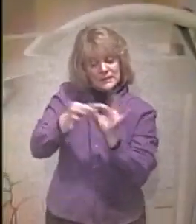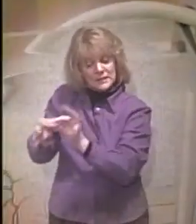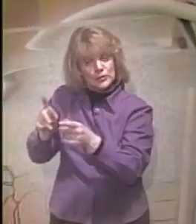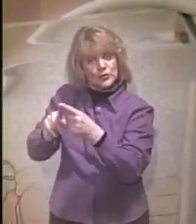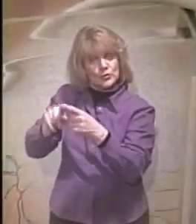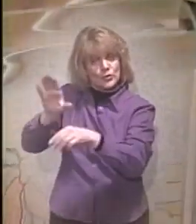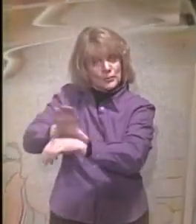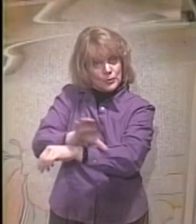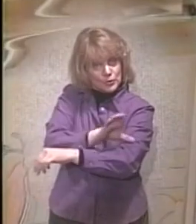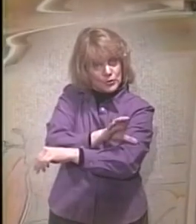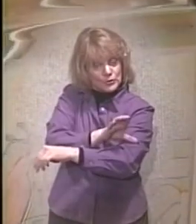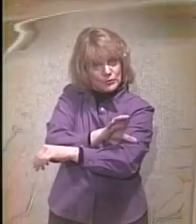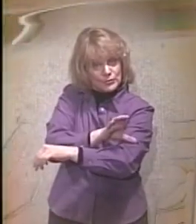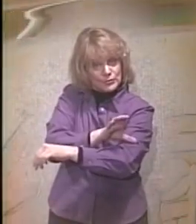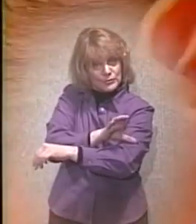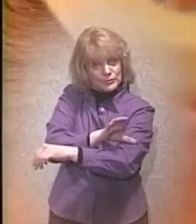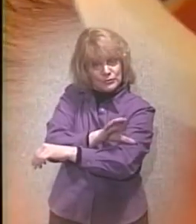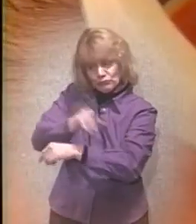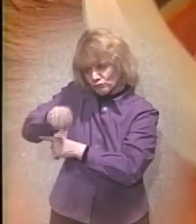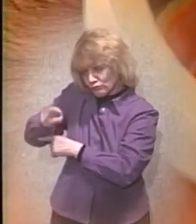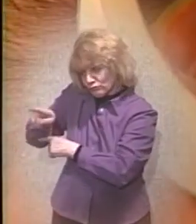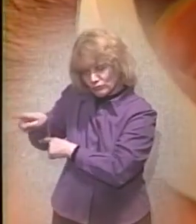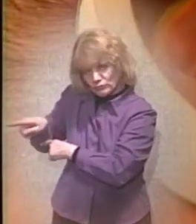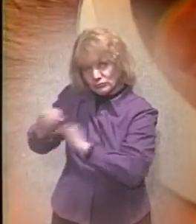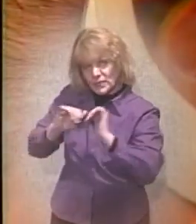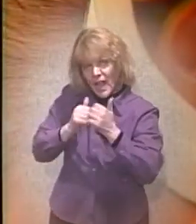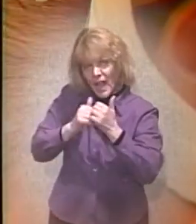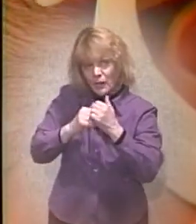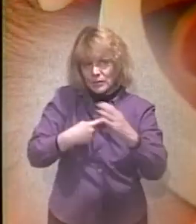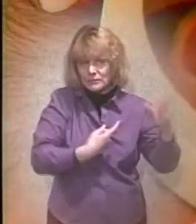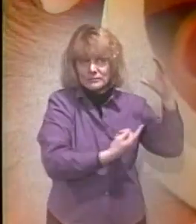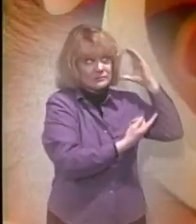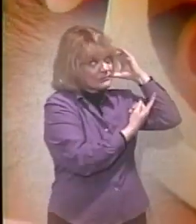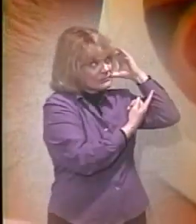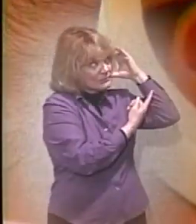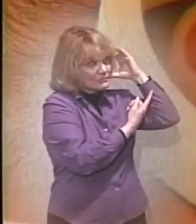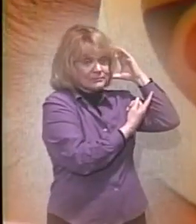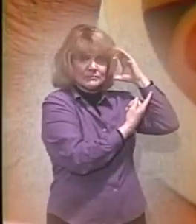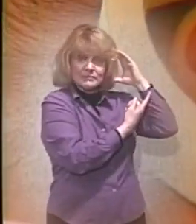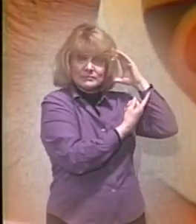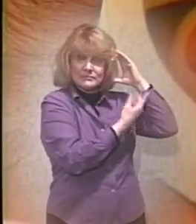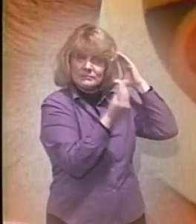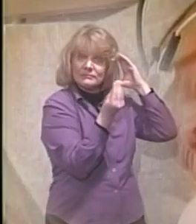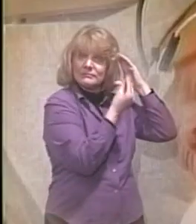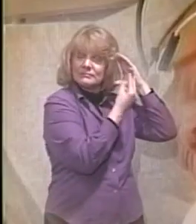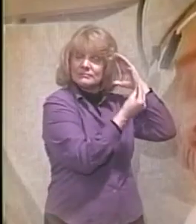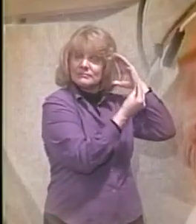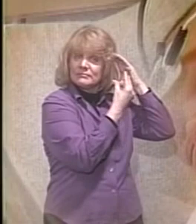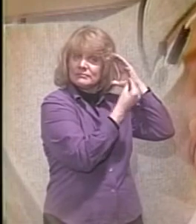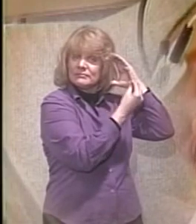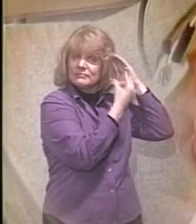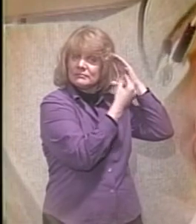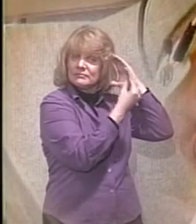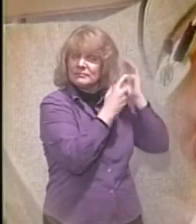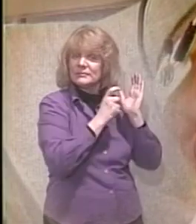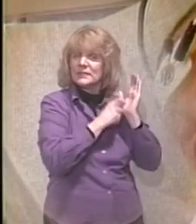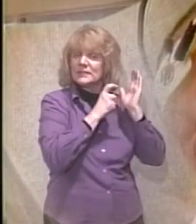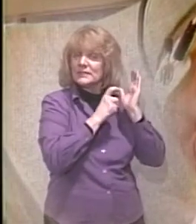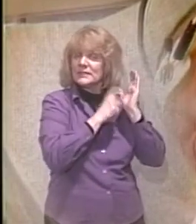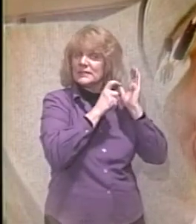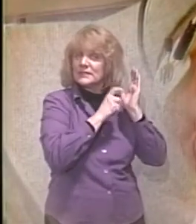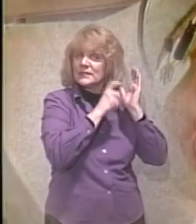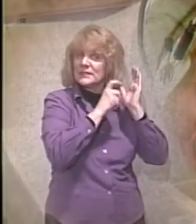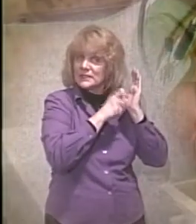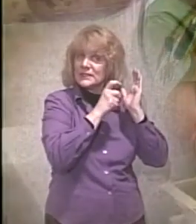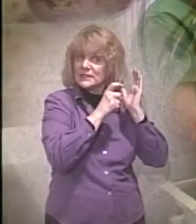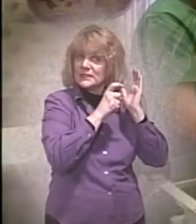is positioned over each ear, and once testing begins, a very soft clicking sound is introduced to your baby's ear.